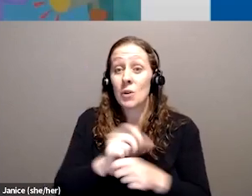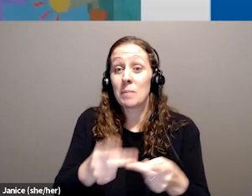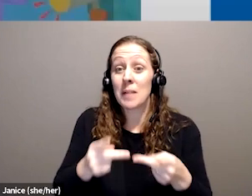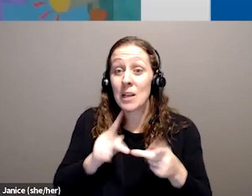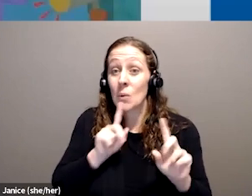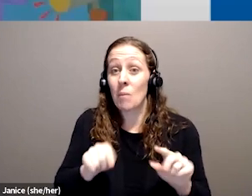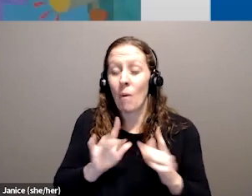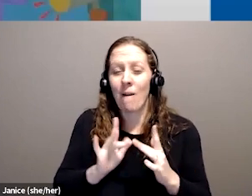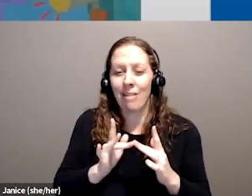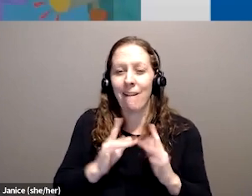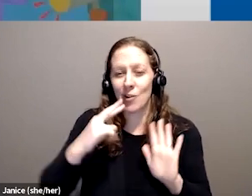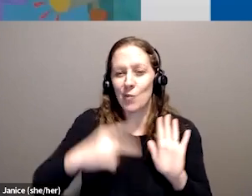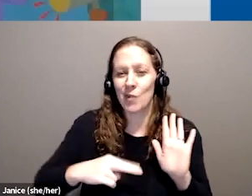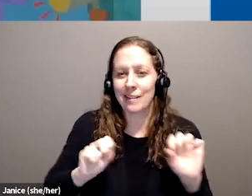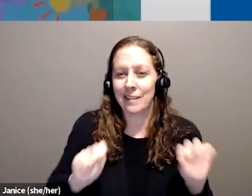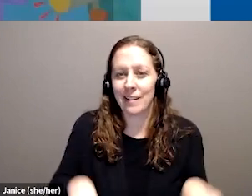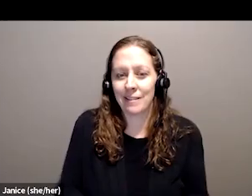online.